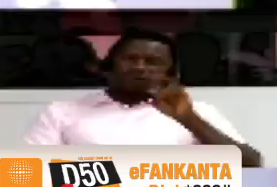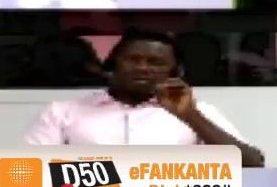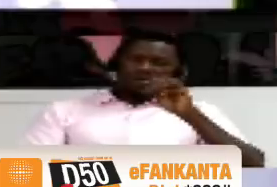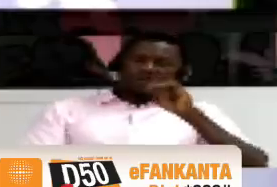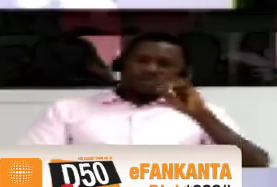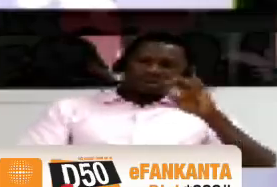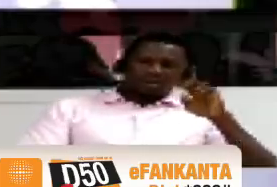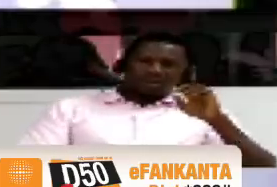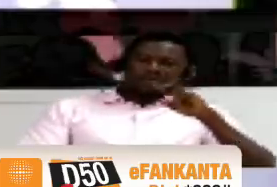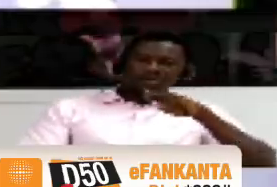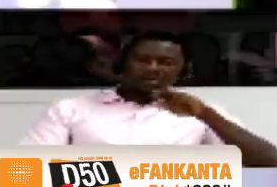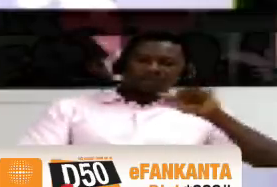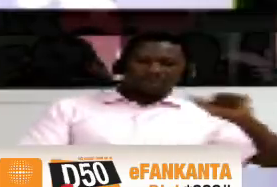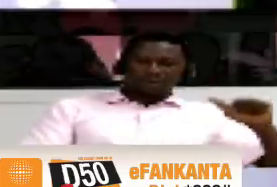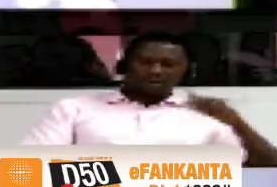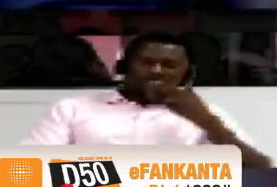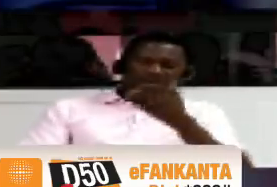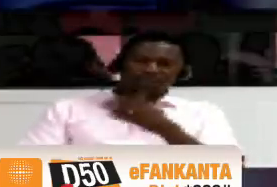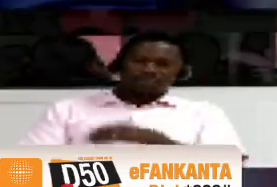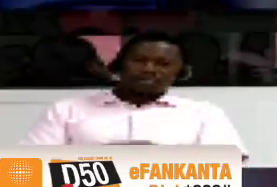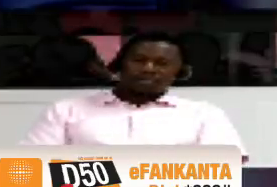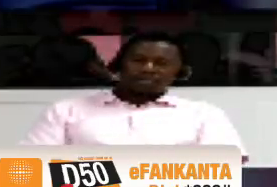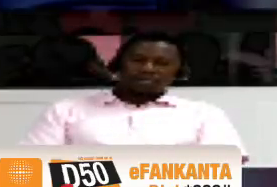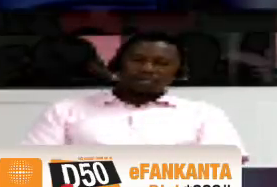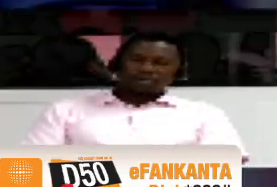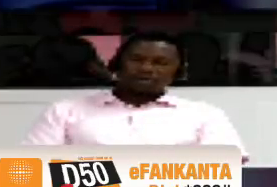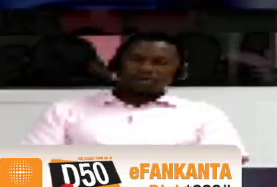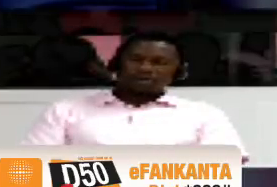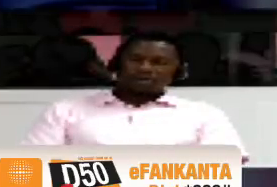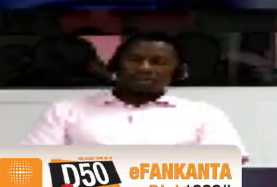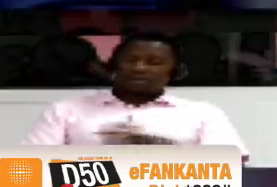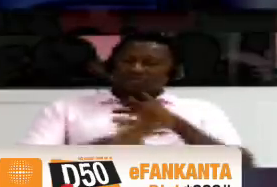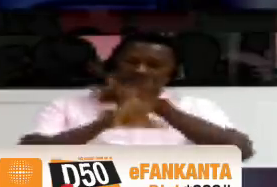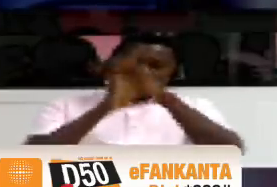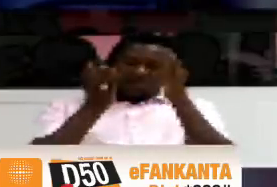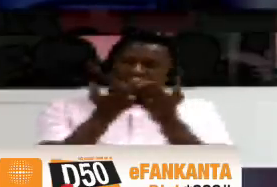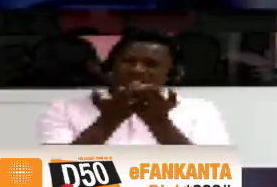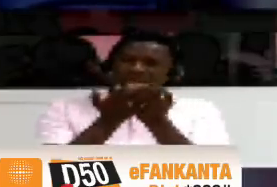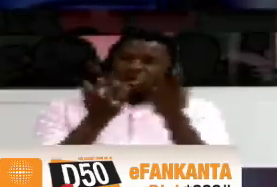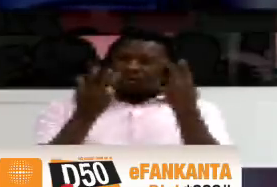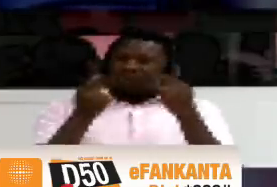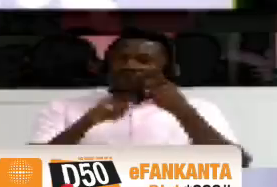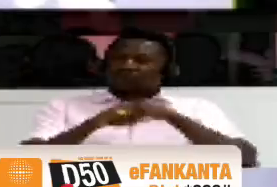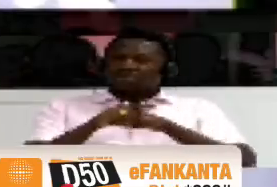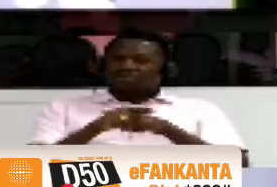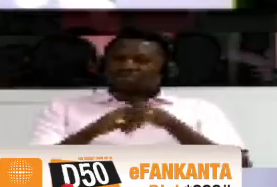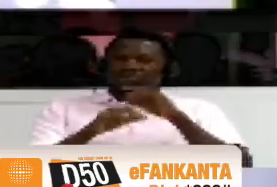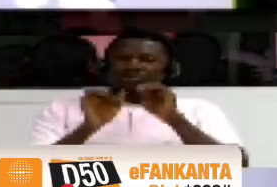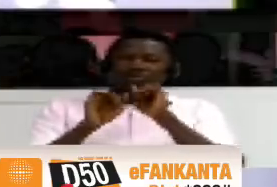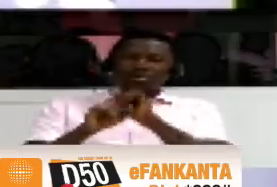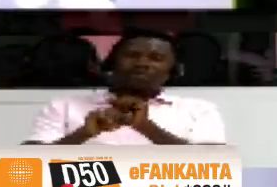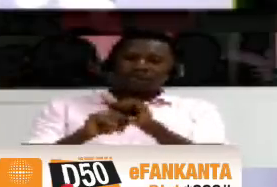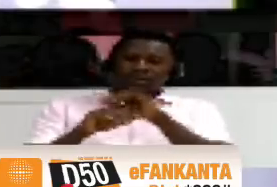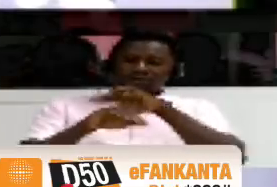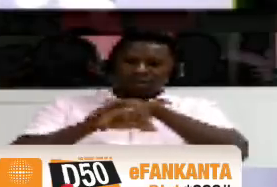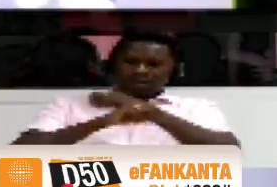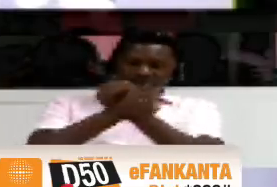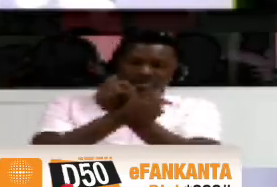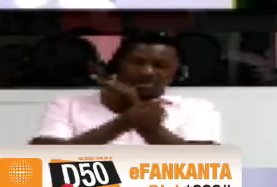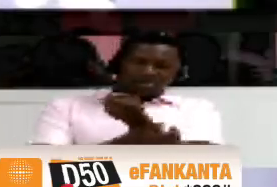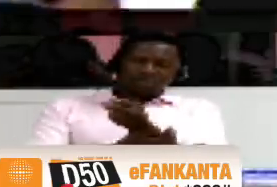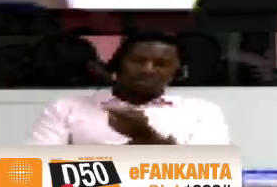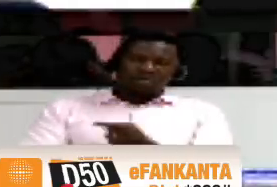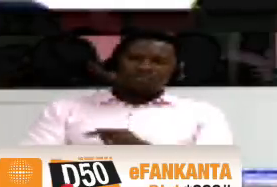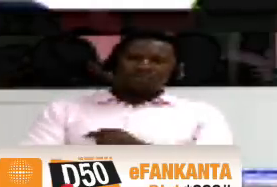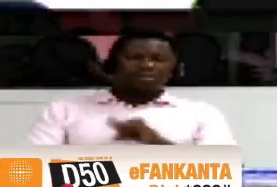again. In total, how much time did you spend in detention? I think almost about 16 days.